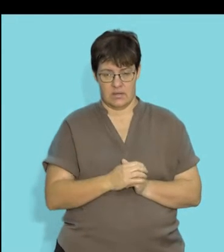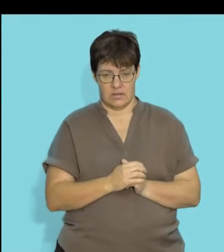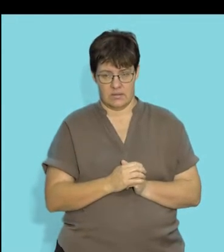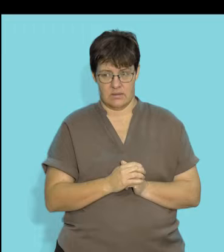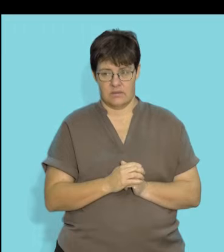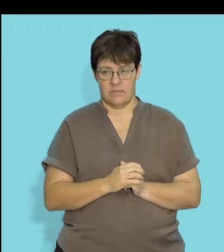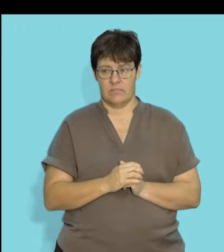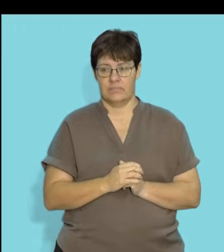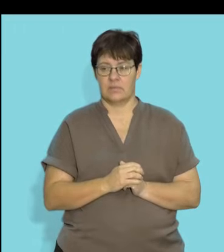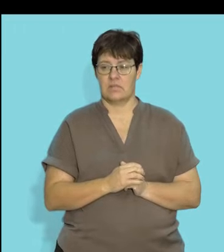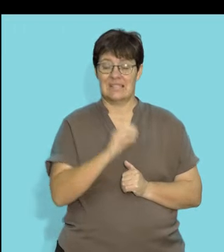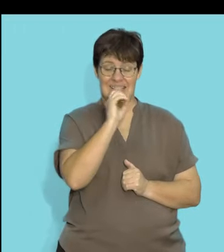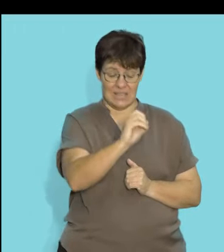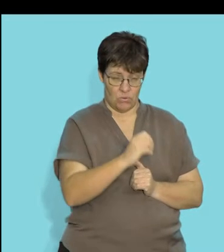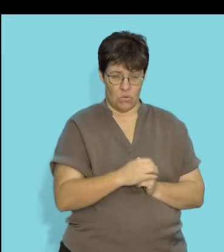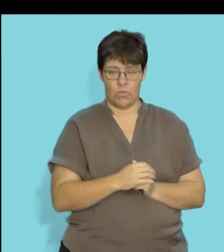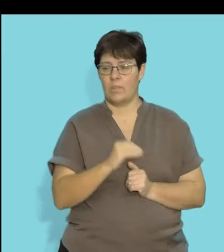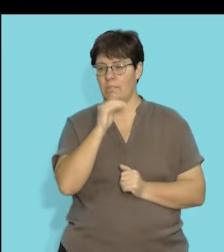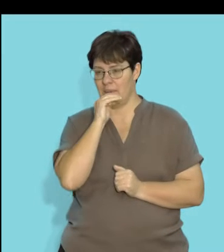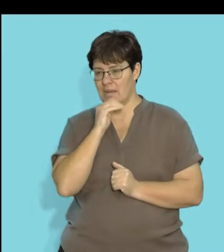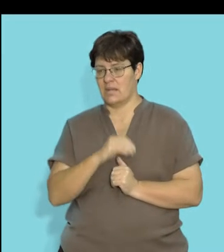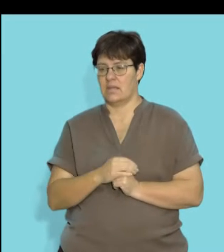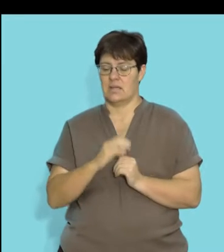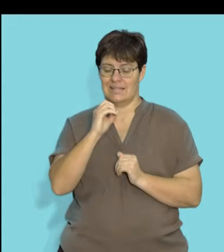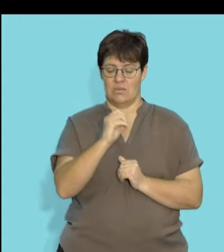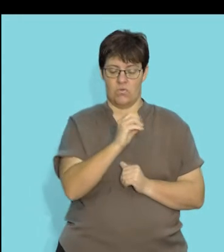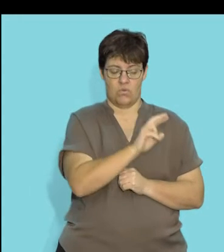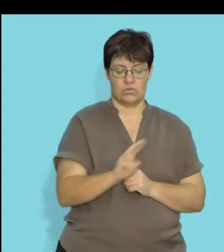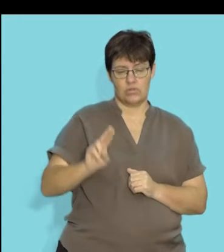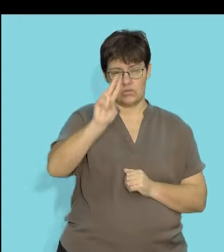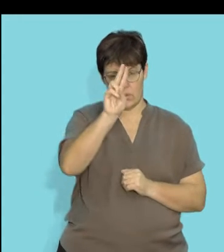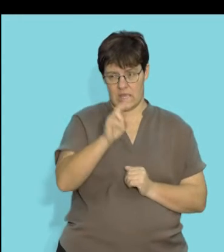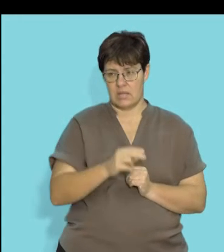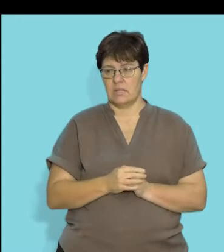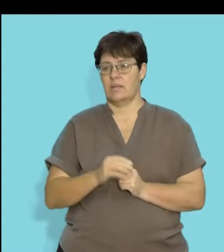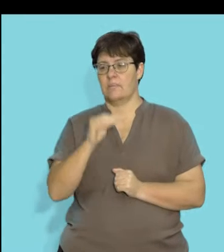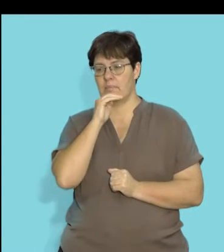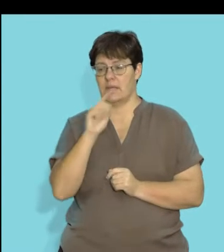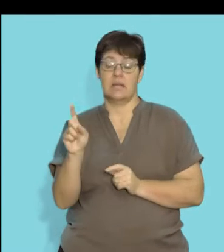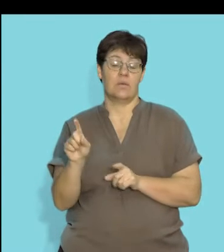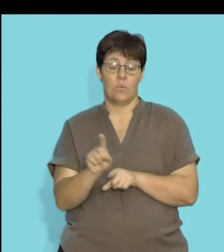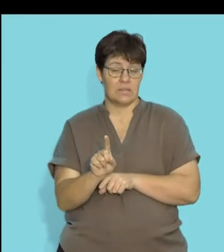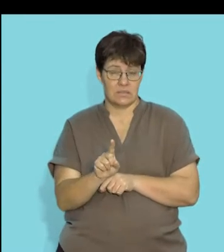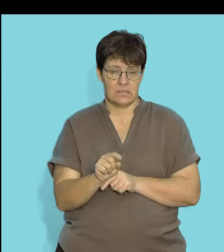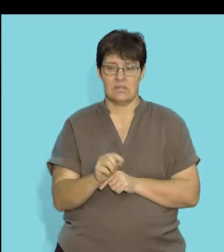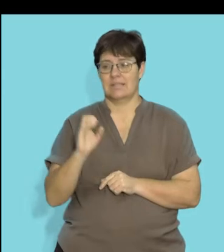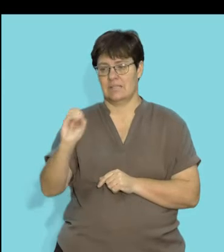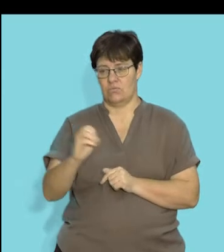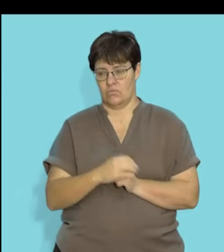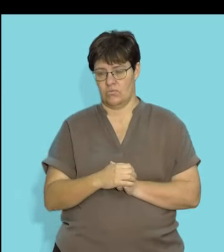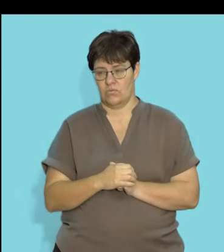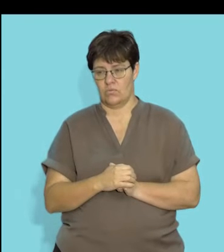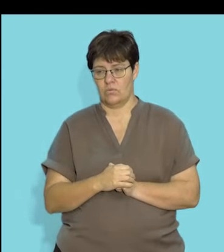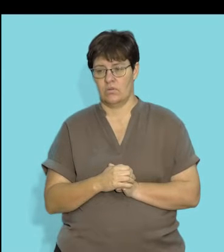which will give me positive 1. When it's 0, it will be 0 squared, which is equals